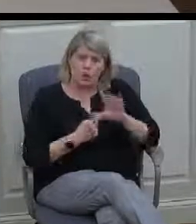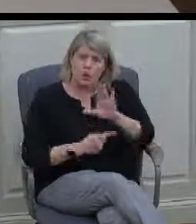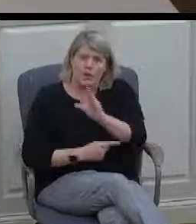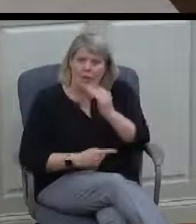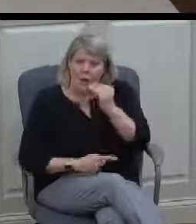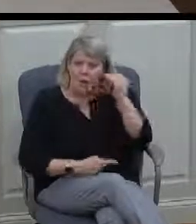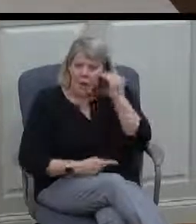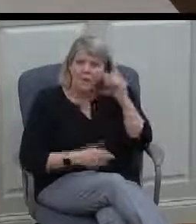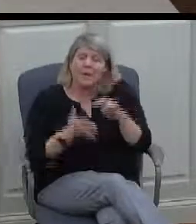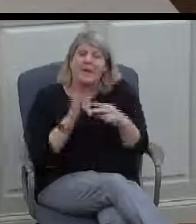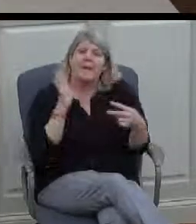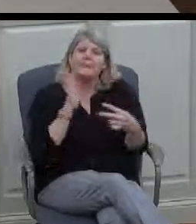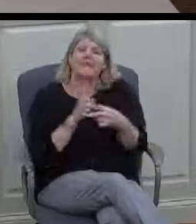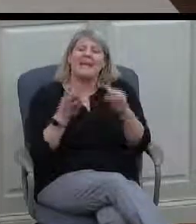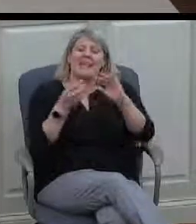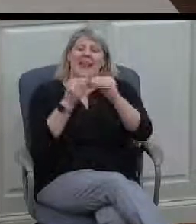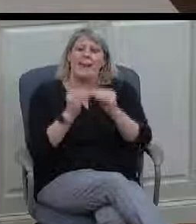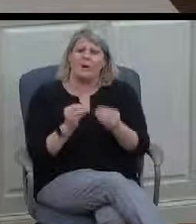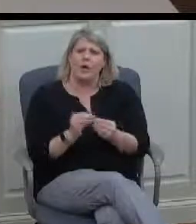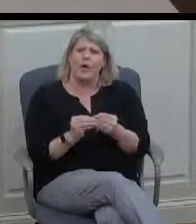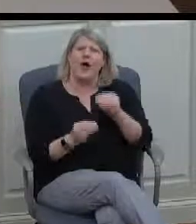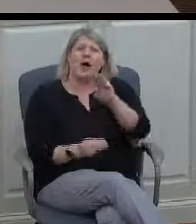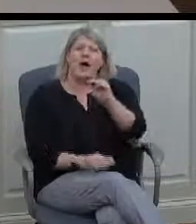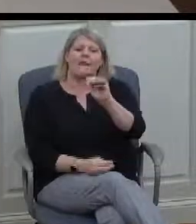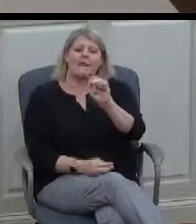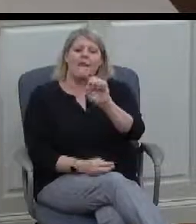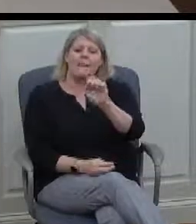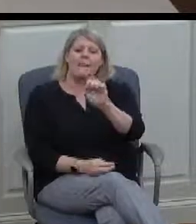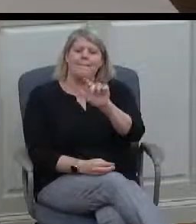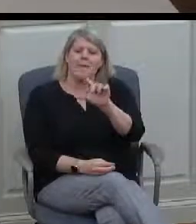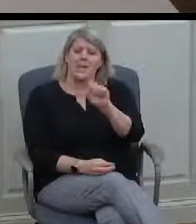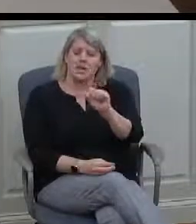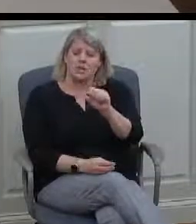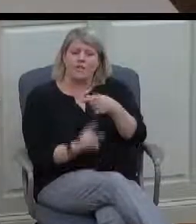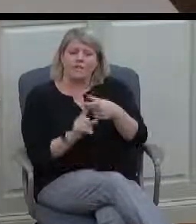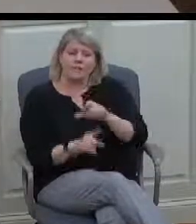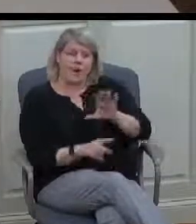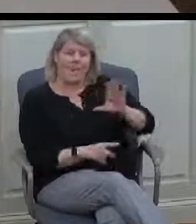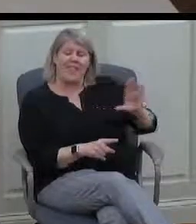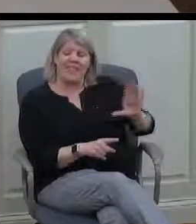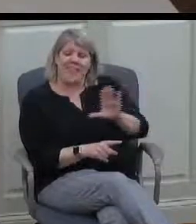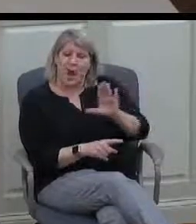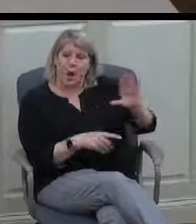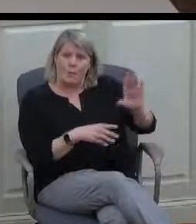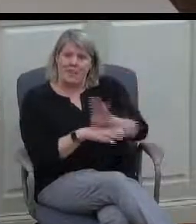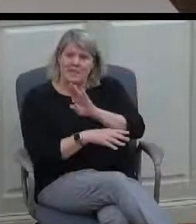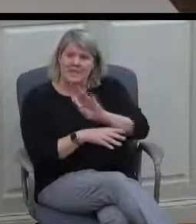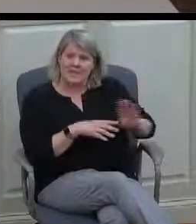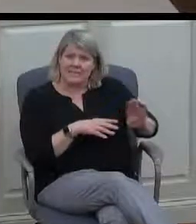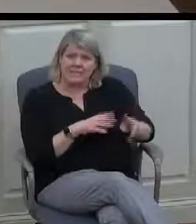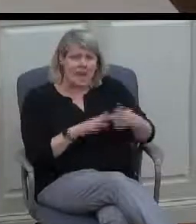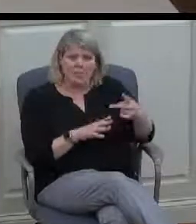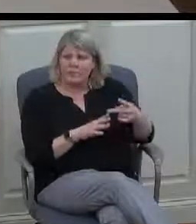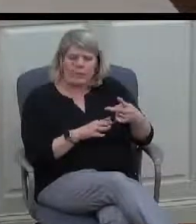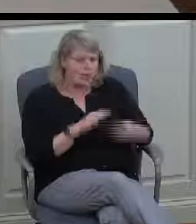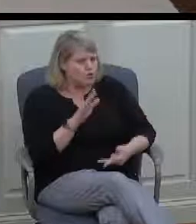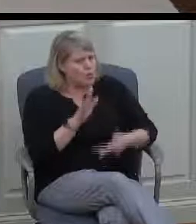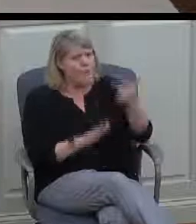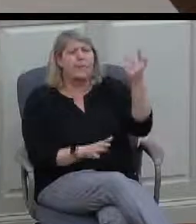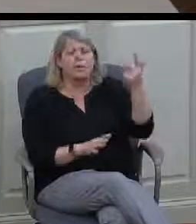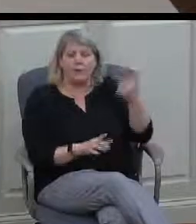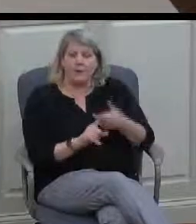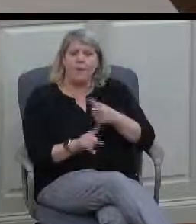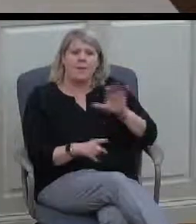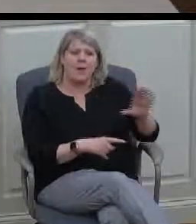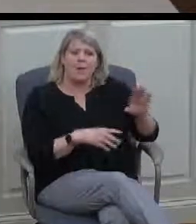meant that the number of meals per day provided from their facility almost tripled ultimately.